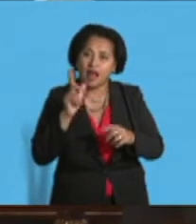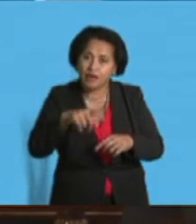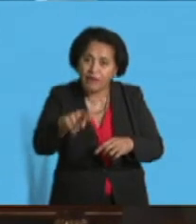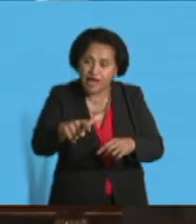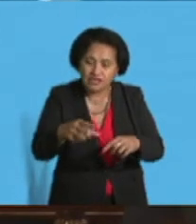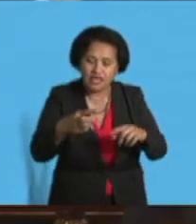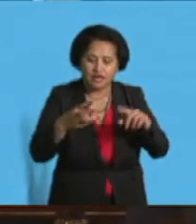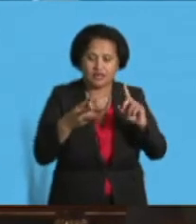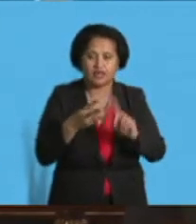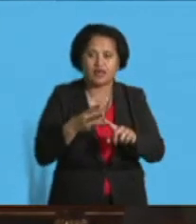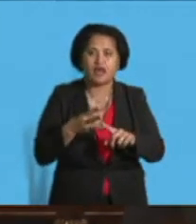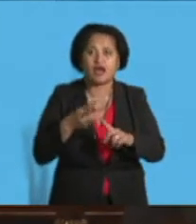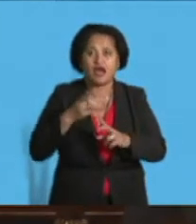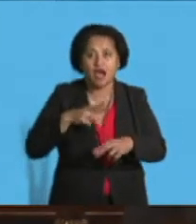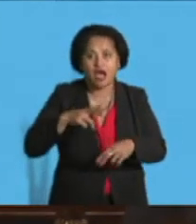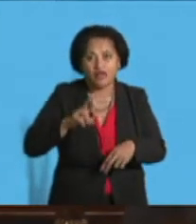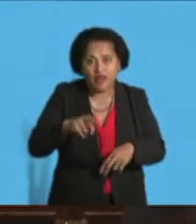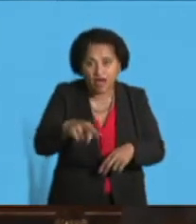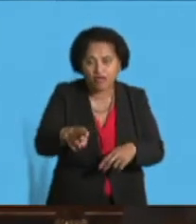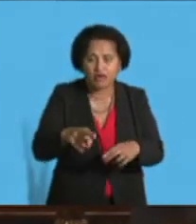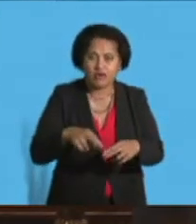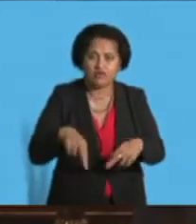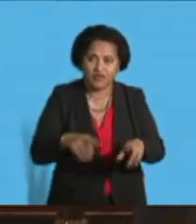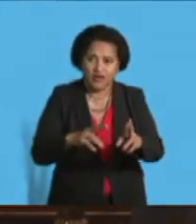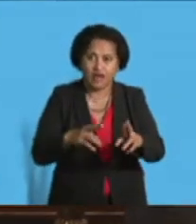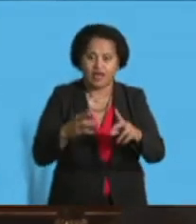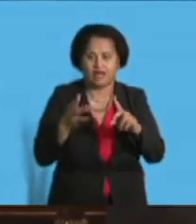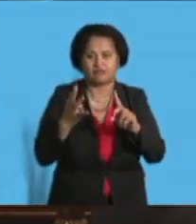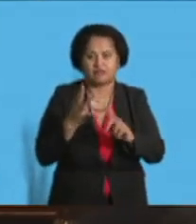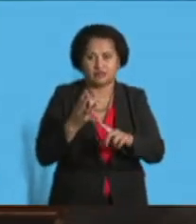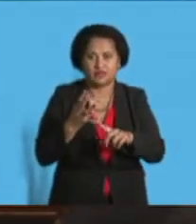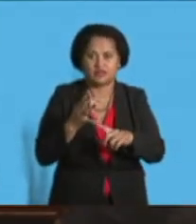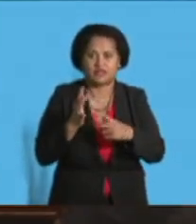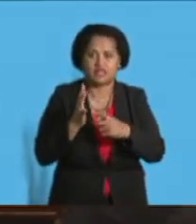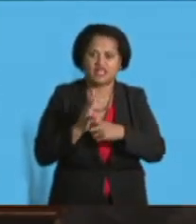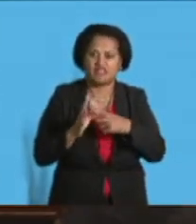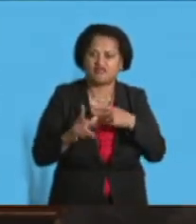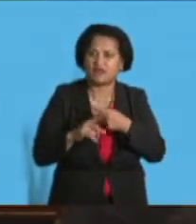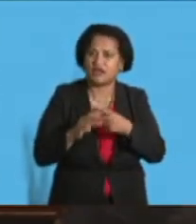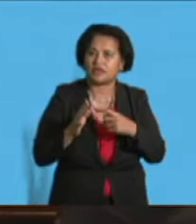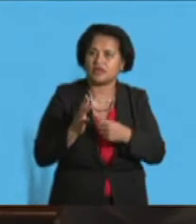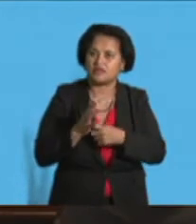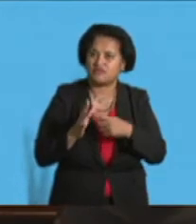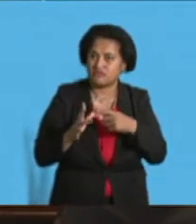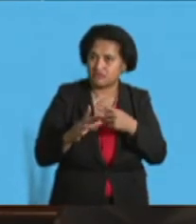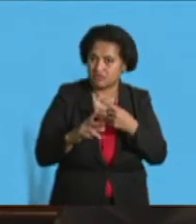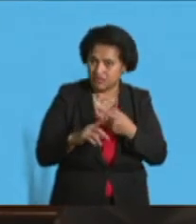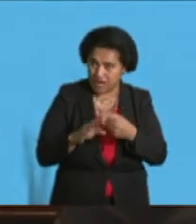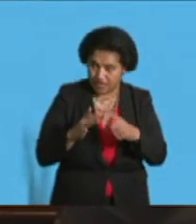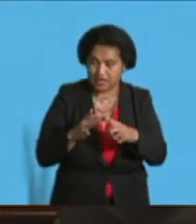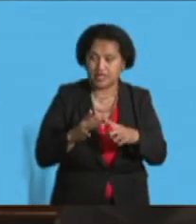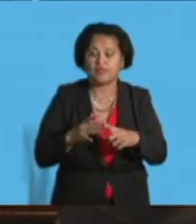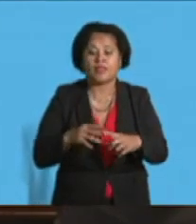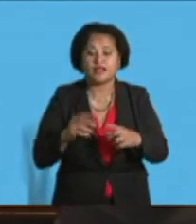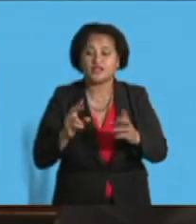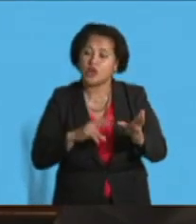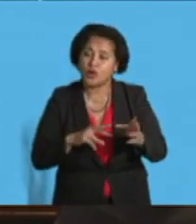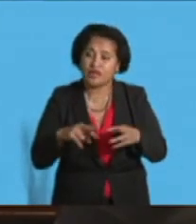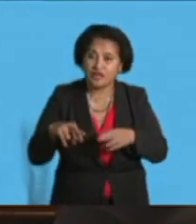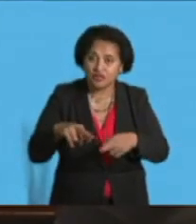Reva River and the tributaries, Madam Speaker, Penang River dredging work. Madam Speaker, riverbank protection work